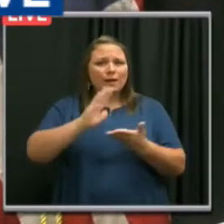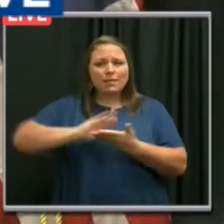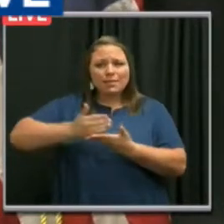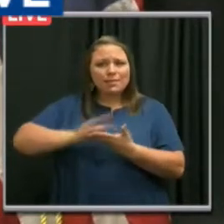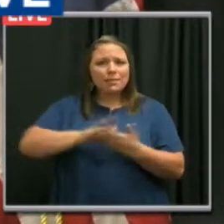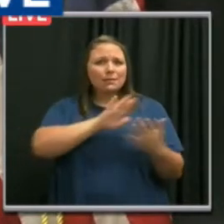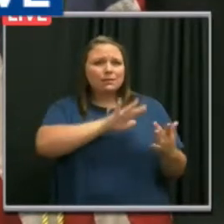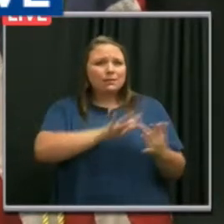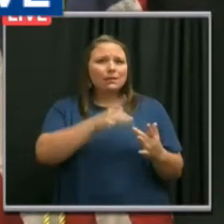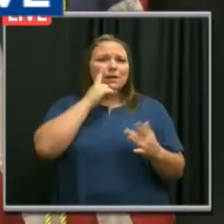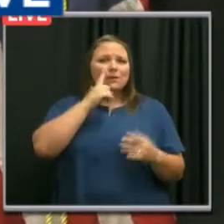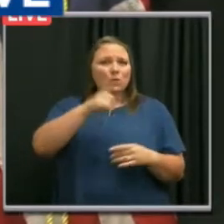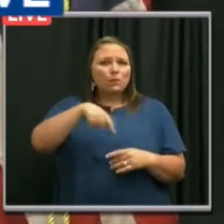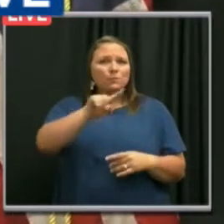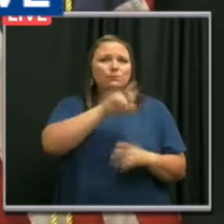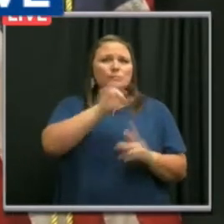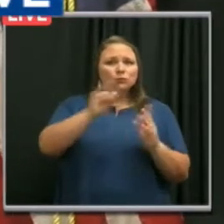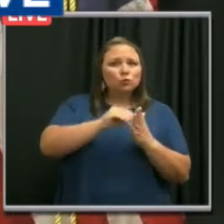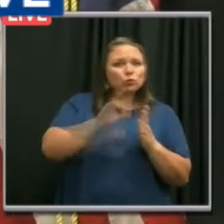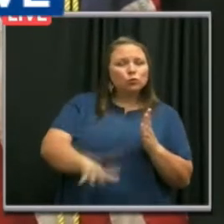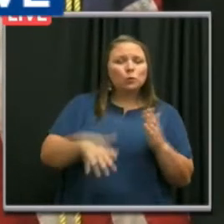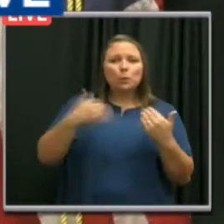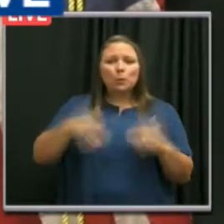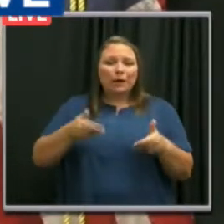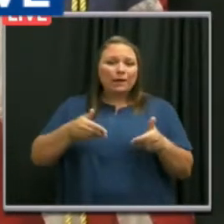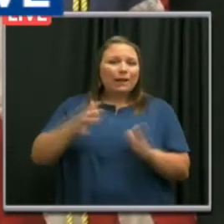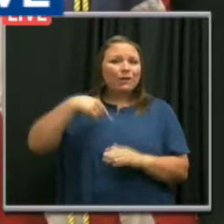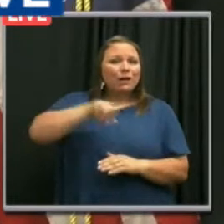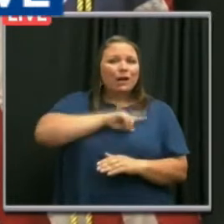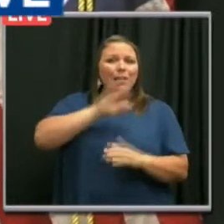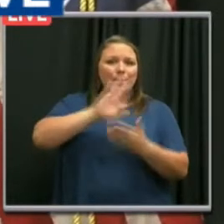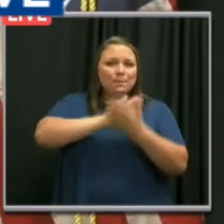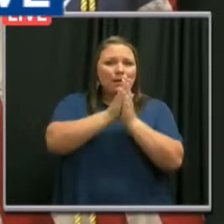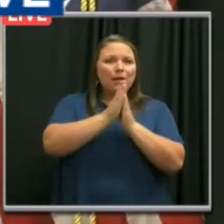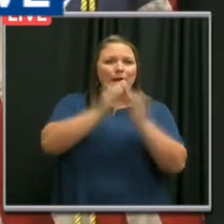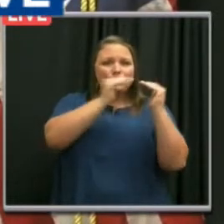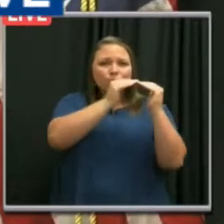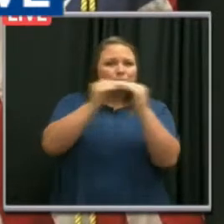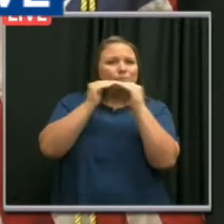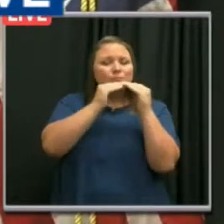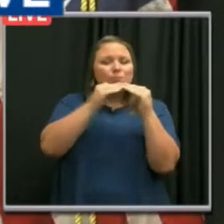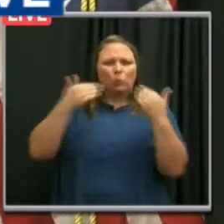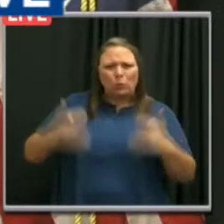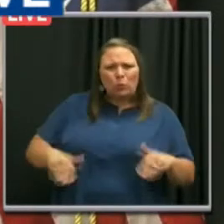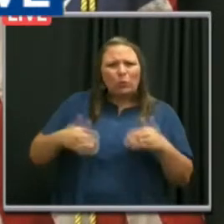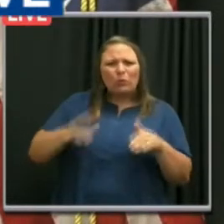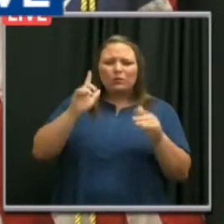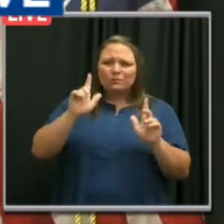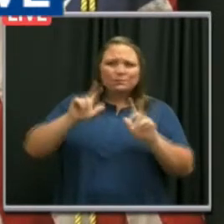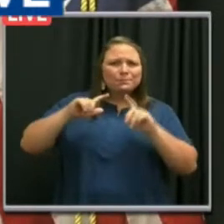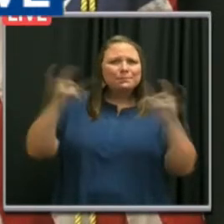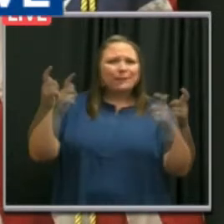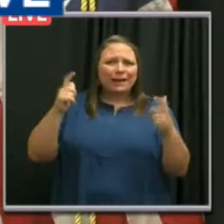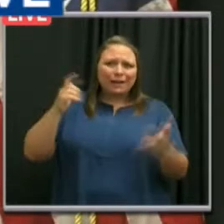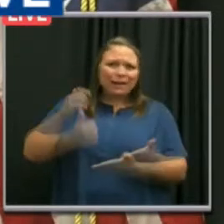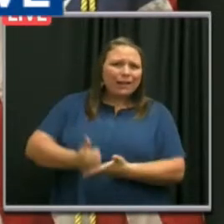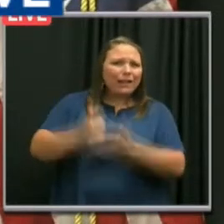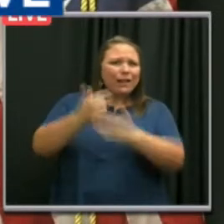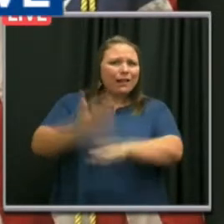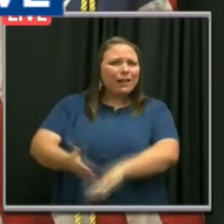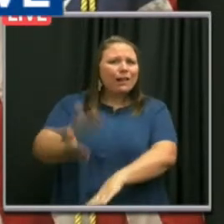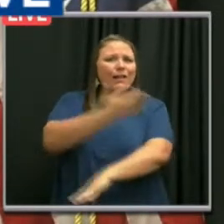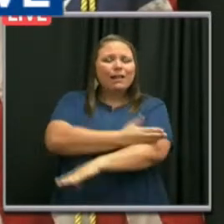for MMPS learners, allowing us to become one-to-one. This is a tremendous leap forward in every